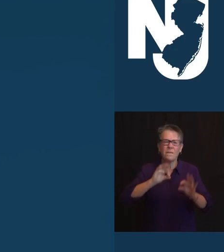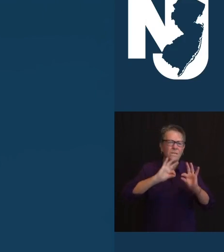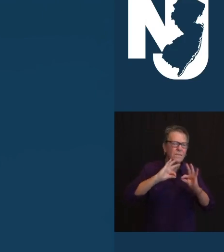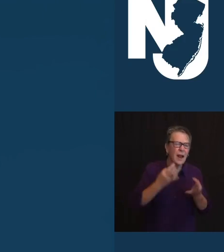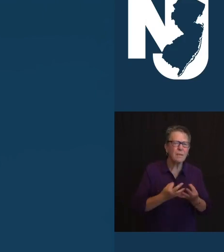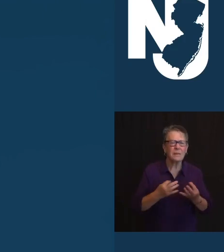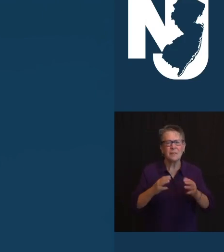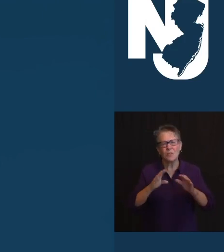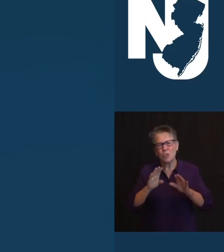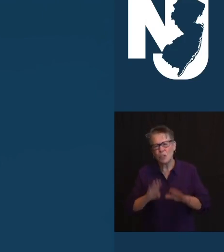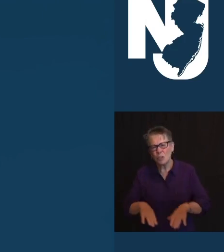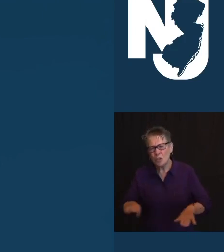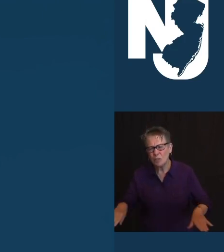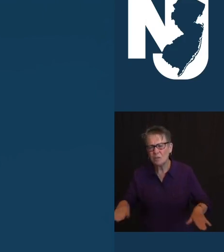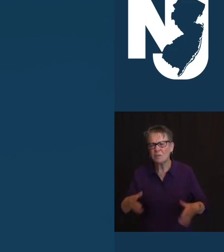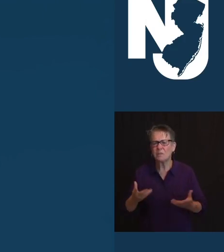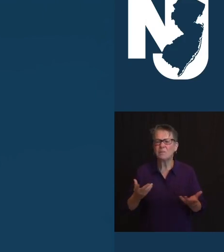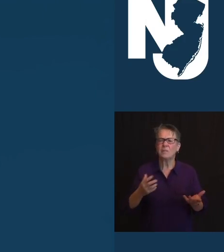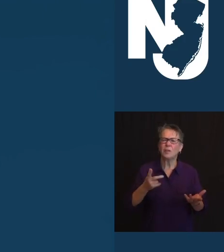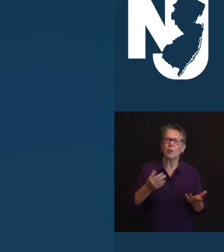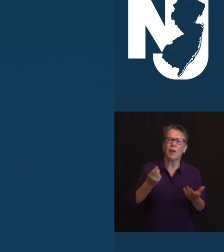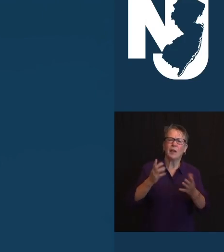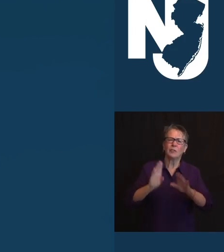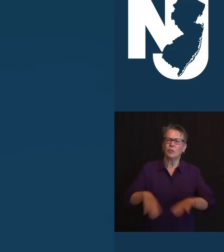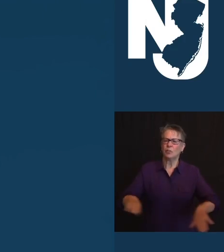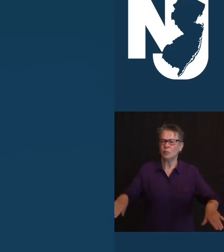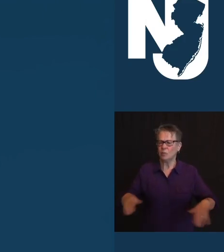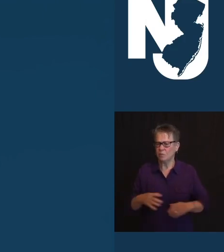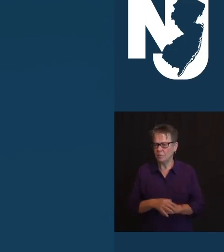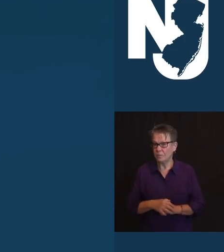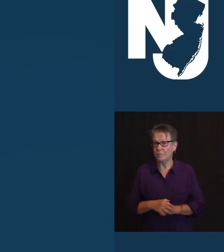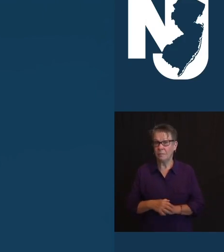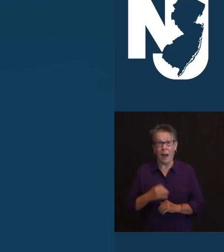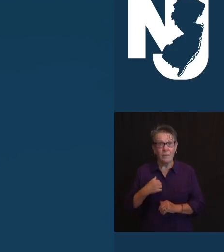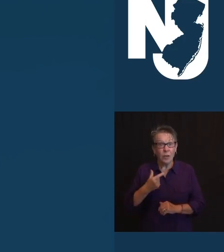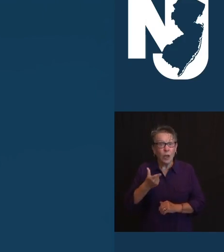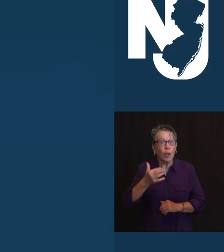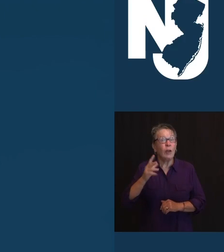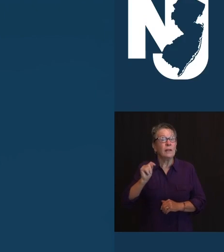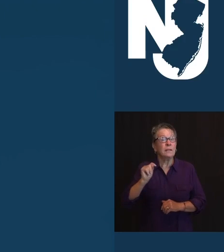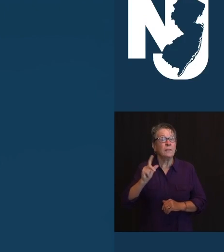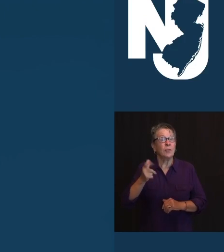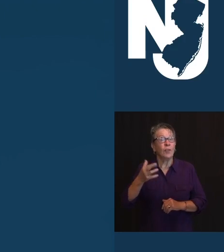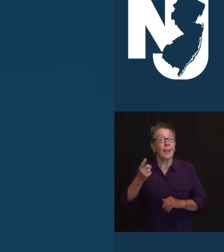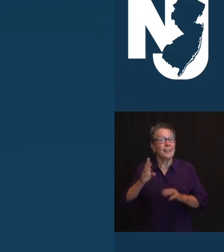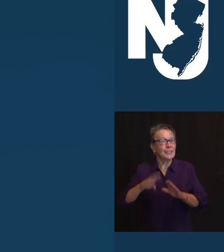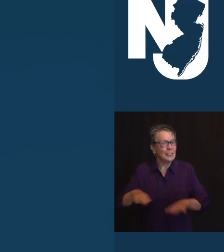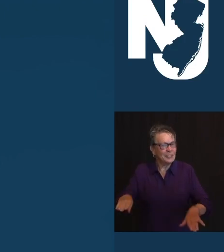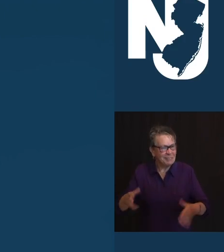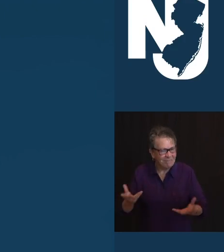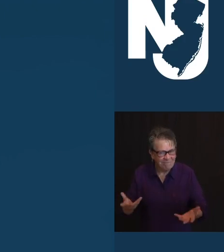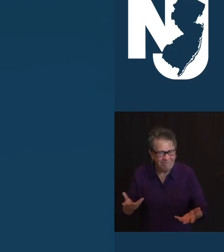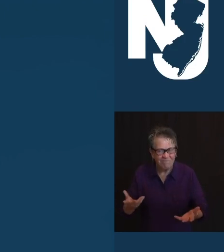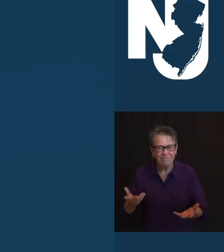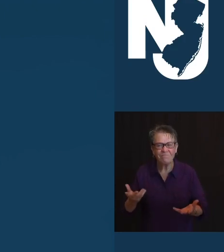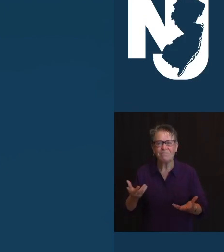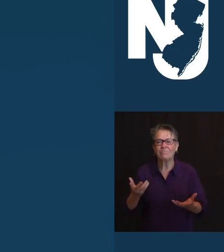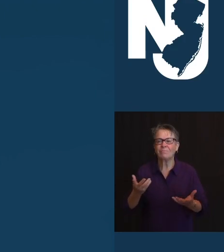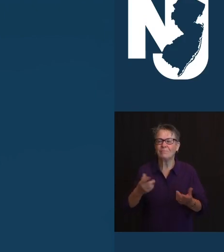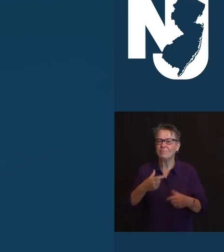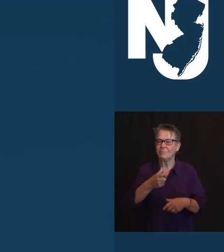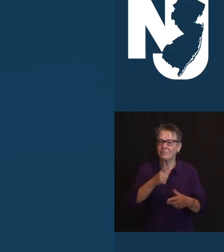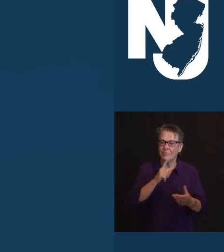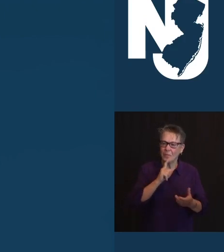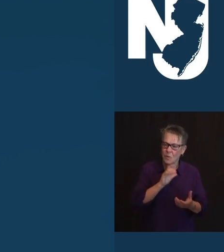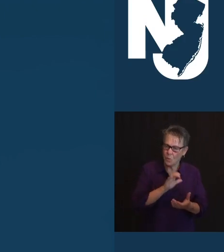he was Poppy. He is also survived by Thelma after 52 years of marriage, as well as